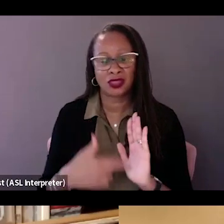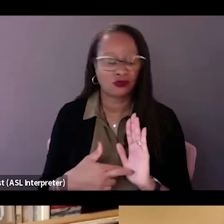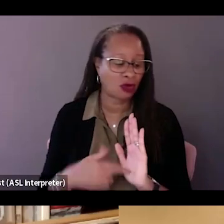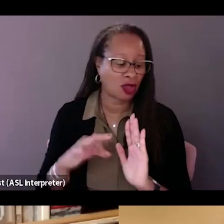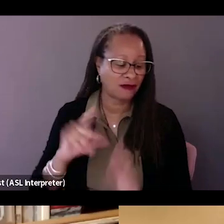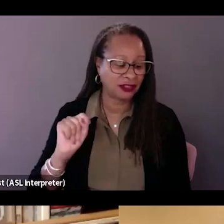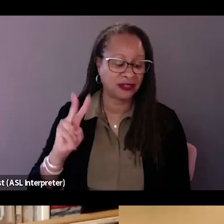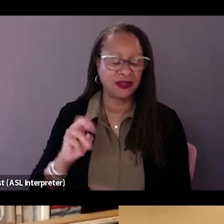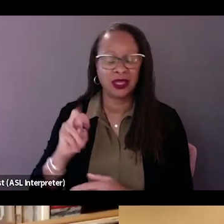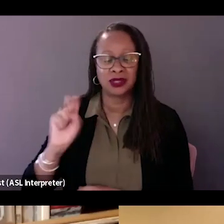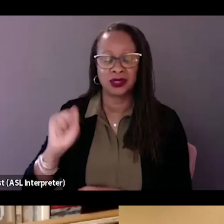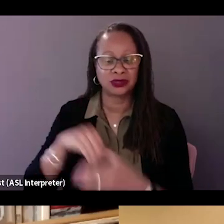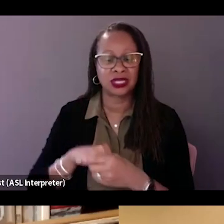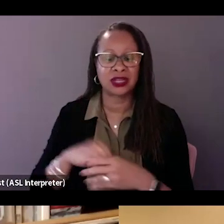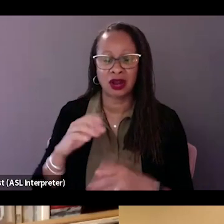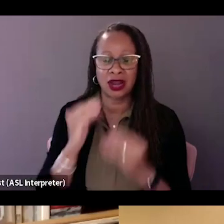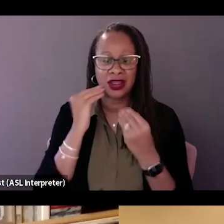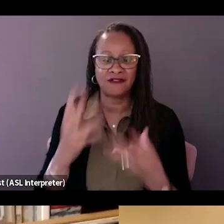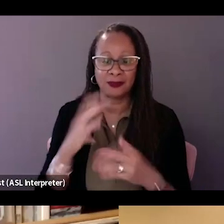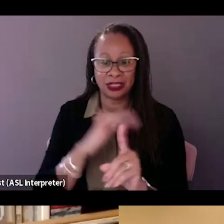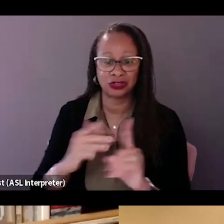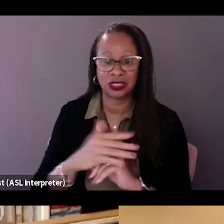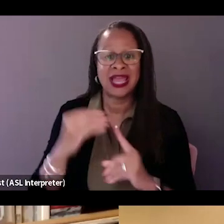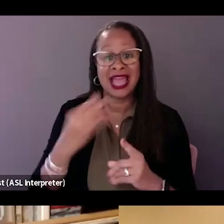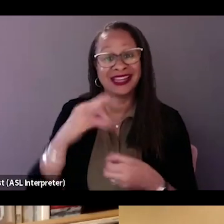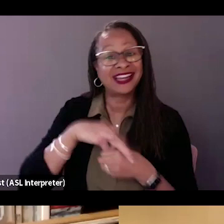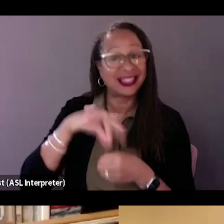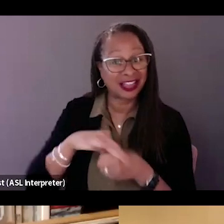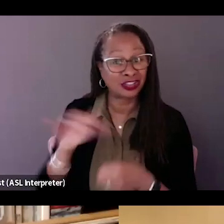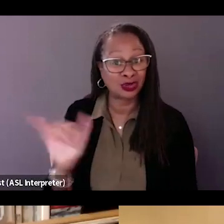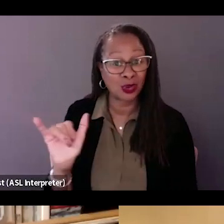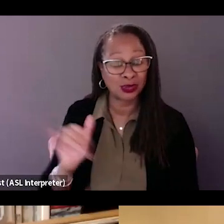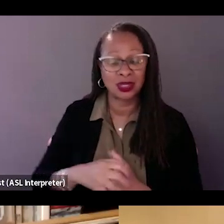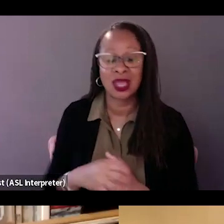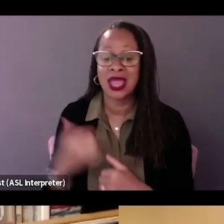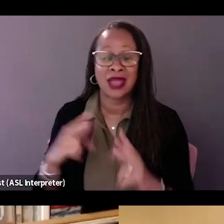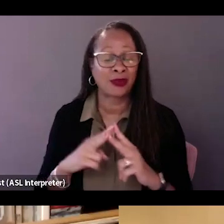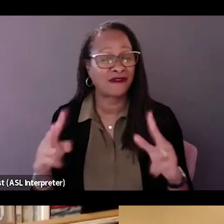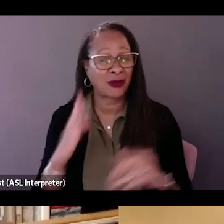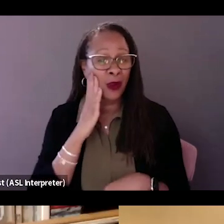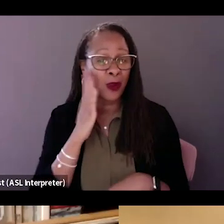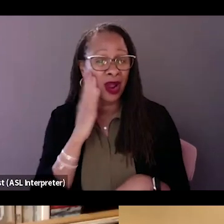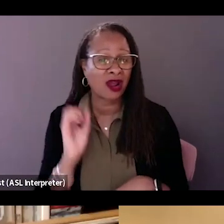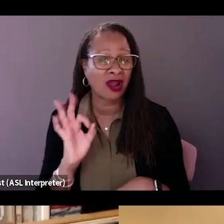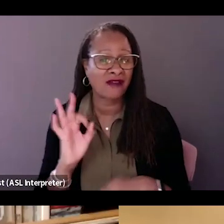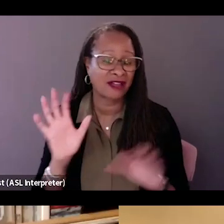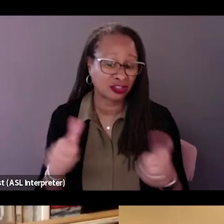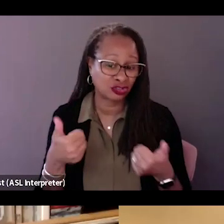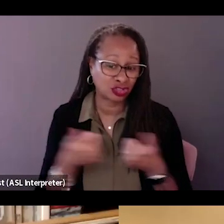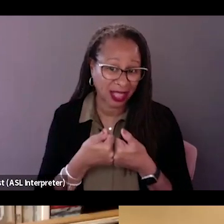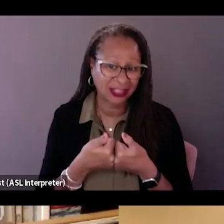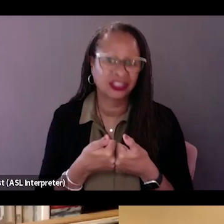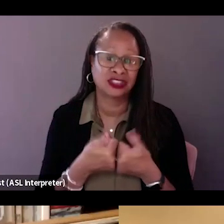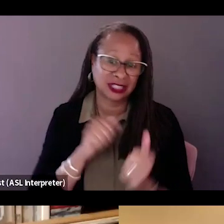our information ecosphere, within our election ecosphere, and we are all very aware of the challenges that it's